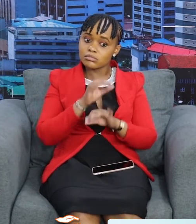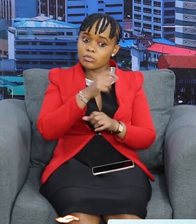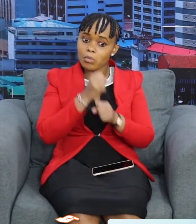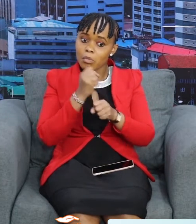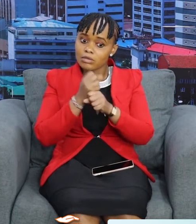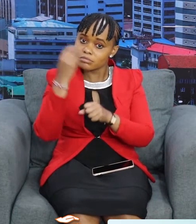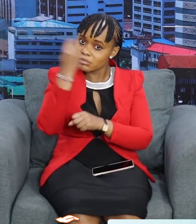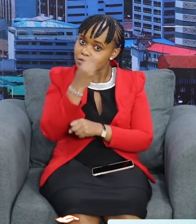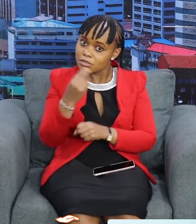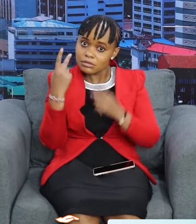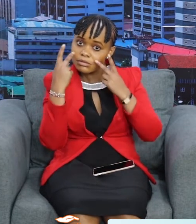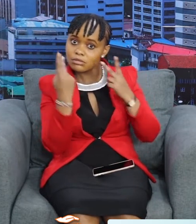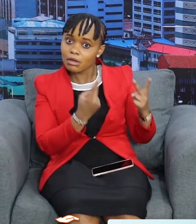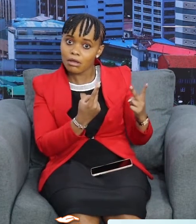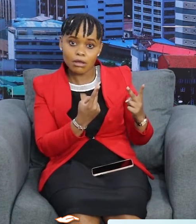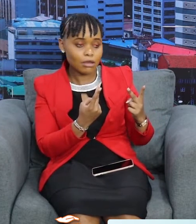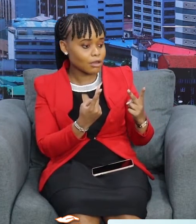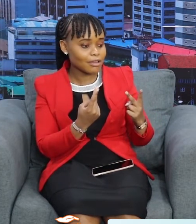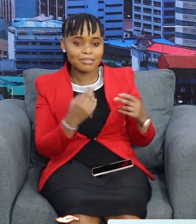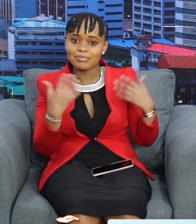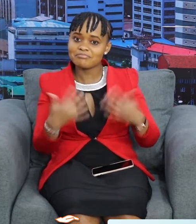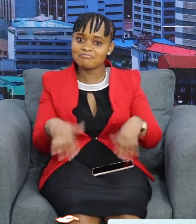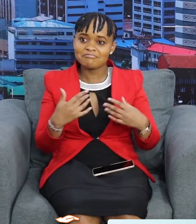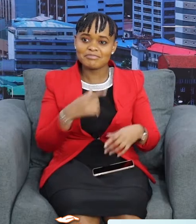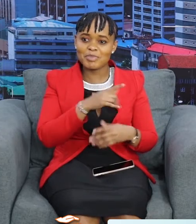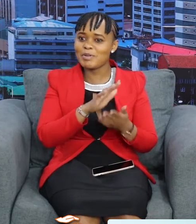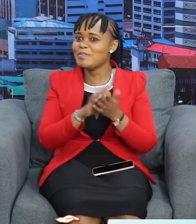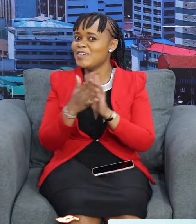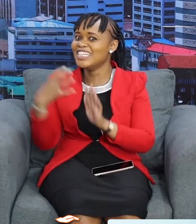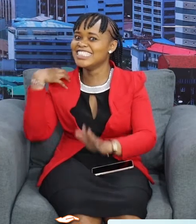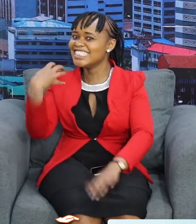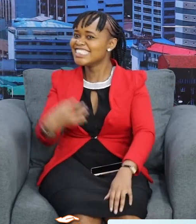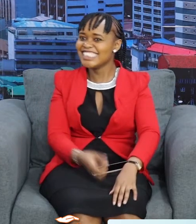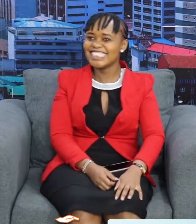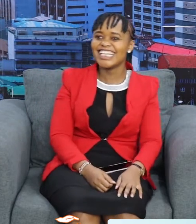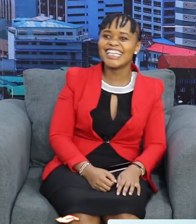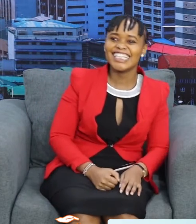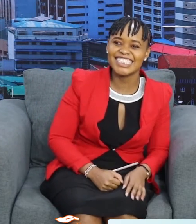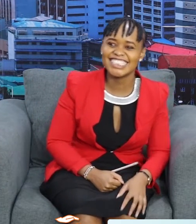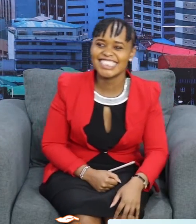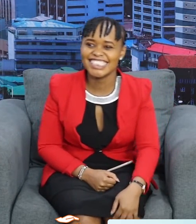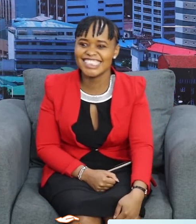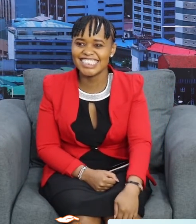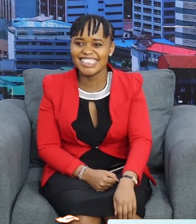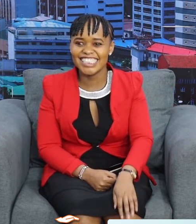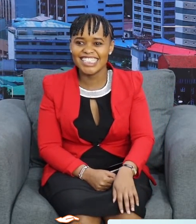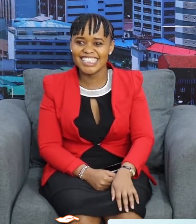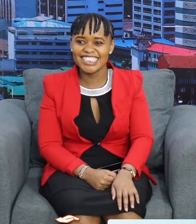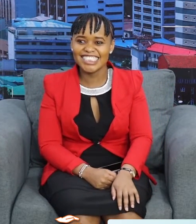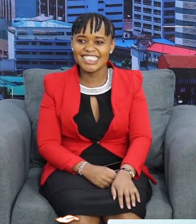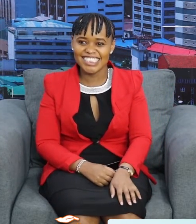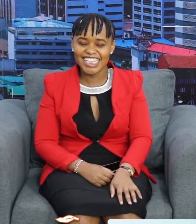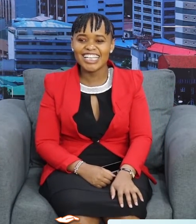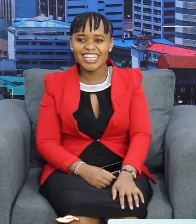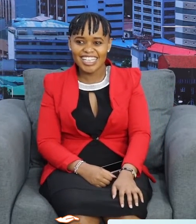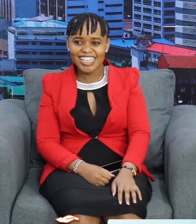That is amazing. As you can see, he's a potential rich